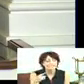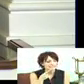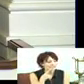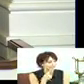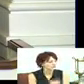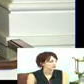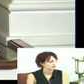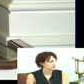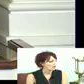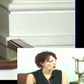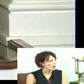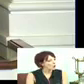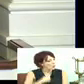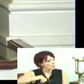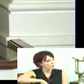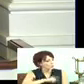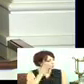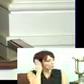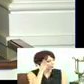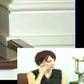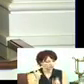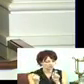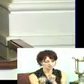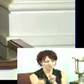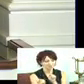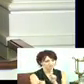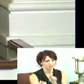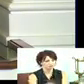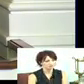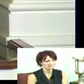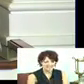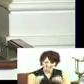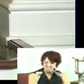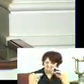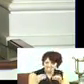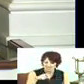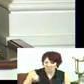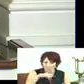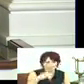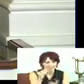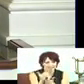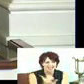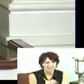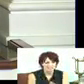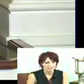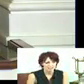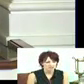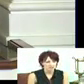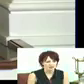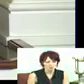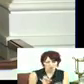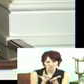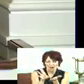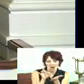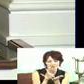we'll strike back. He said, we'll teach them a lesson and we'll drive them into the